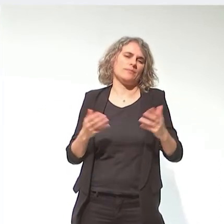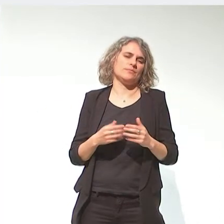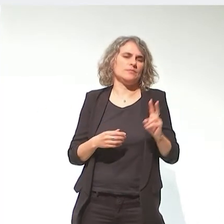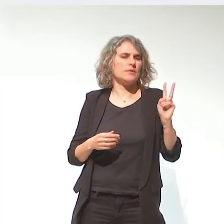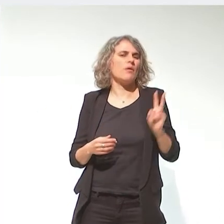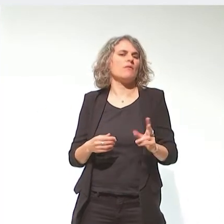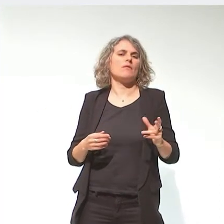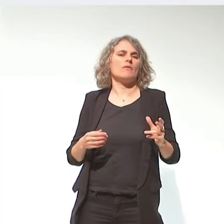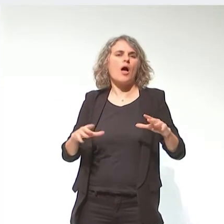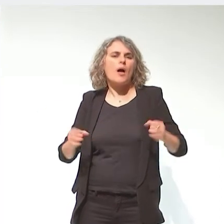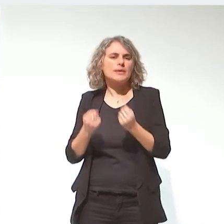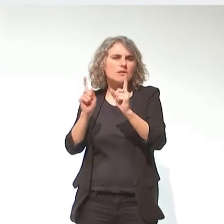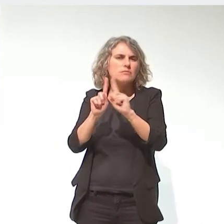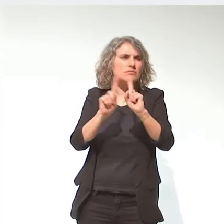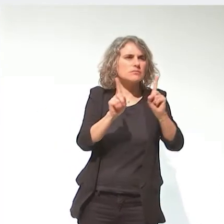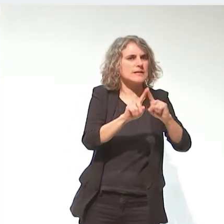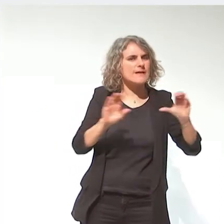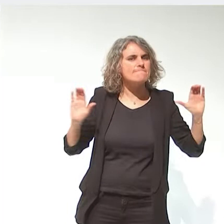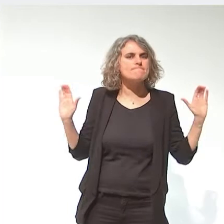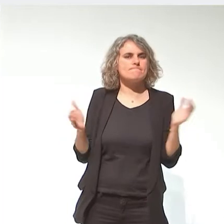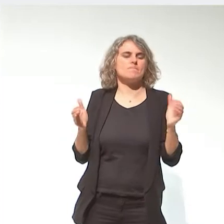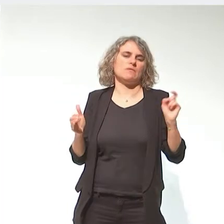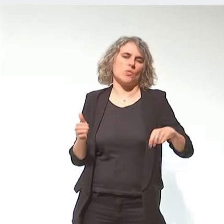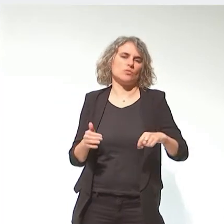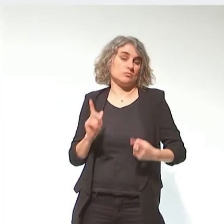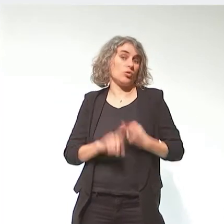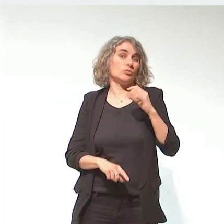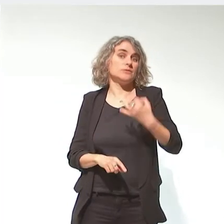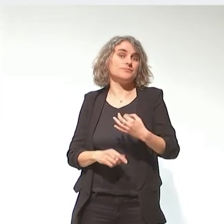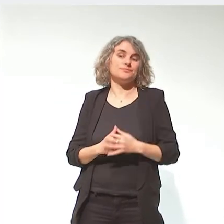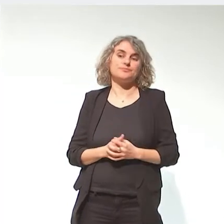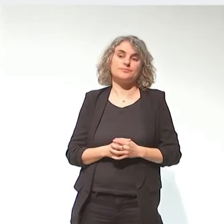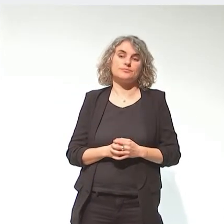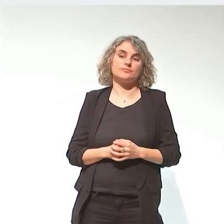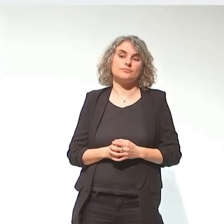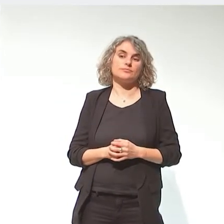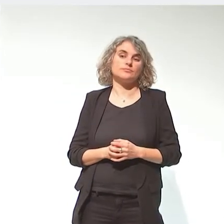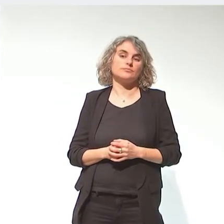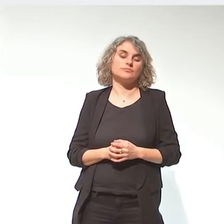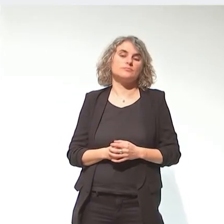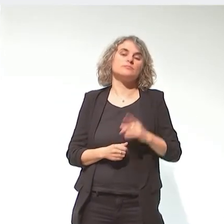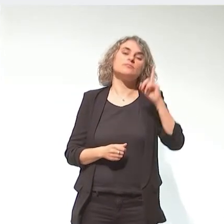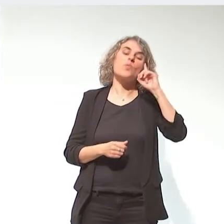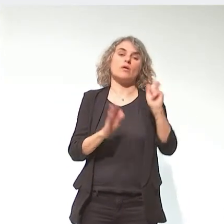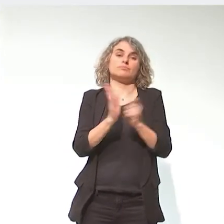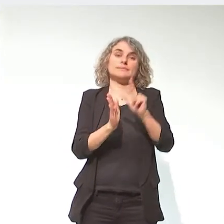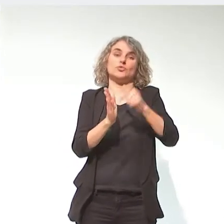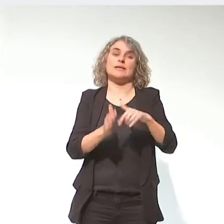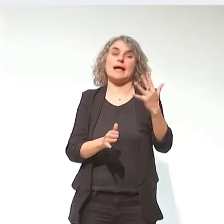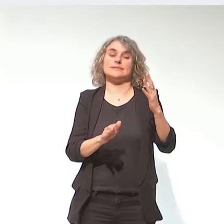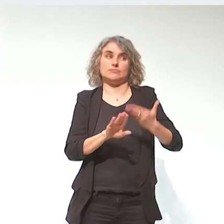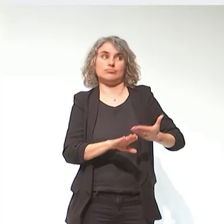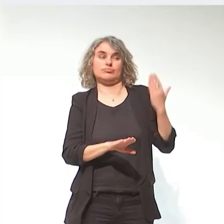already important that Estonia since 2015 is implementing a competence